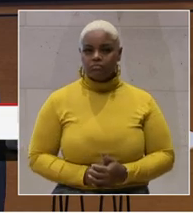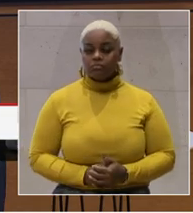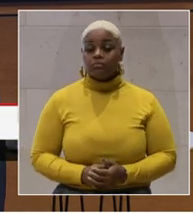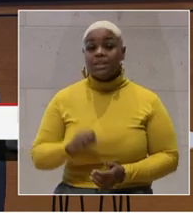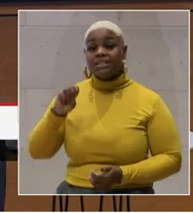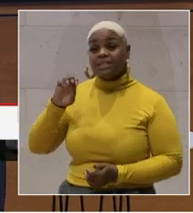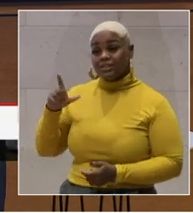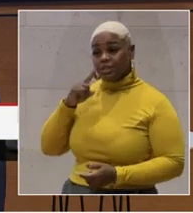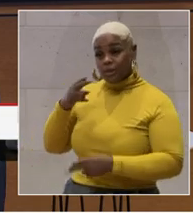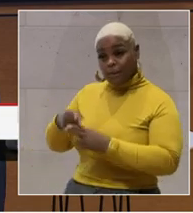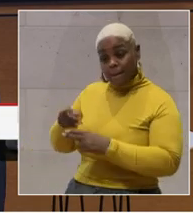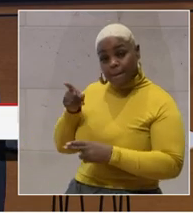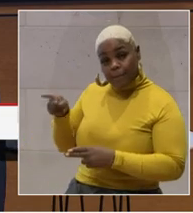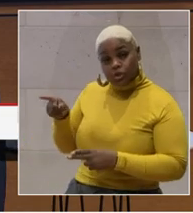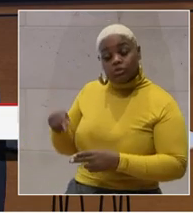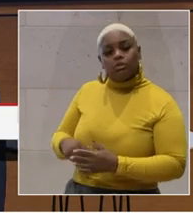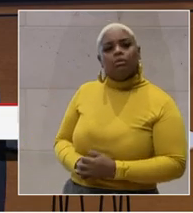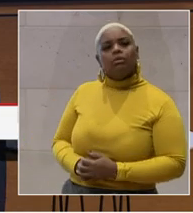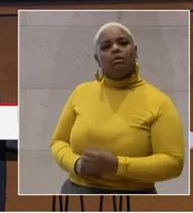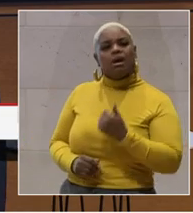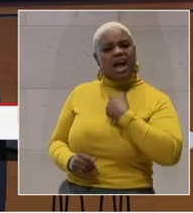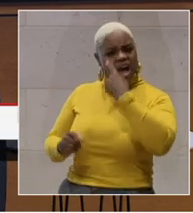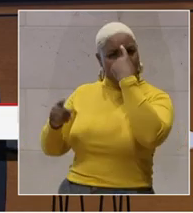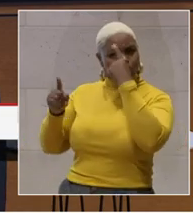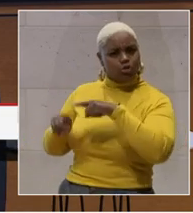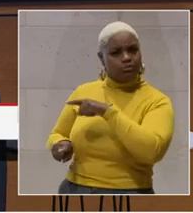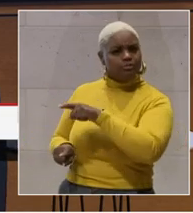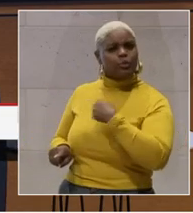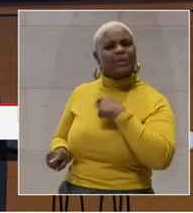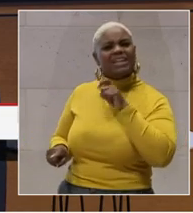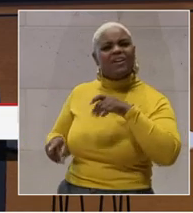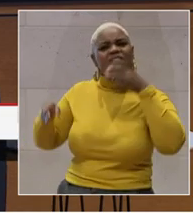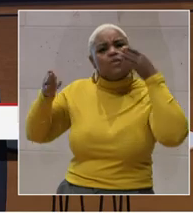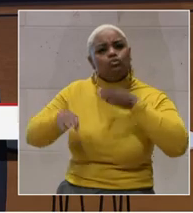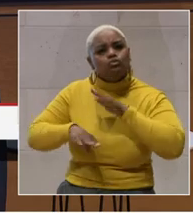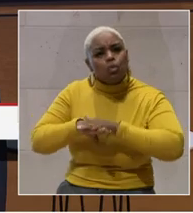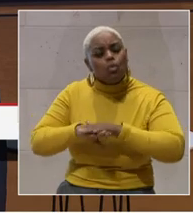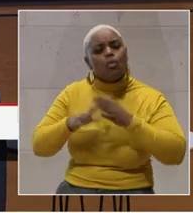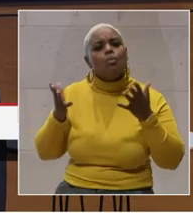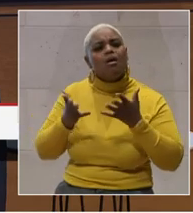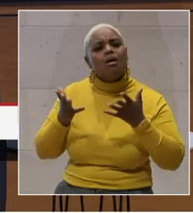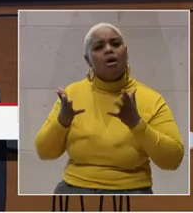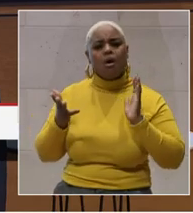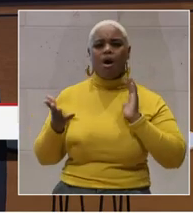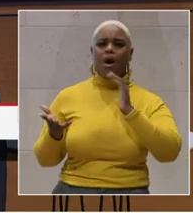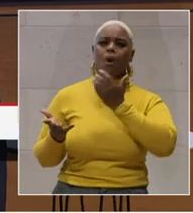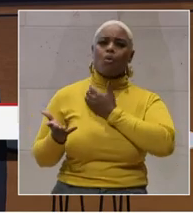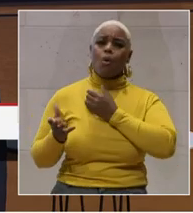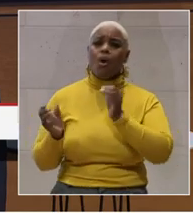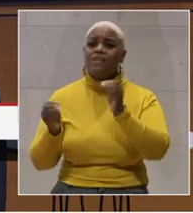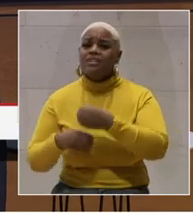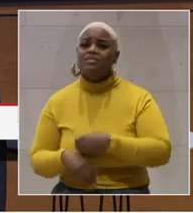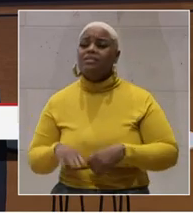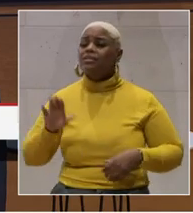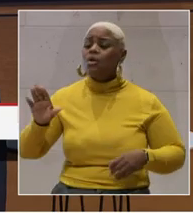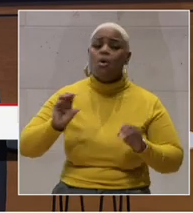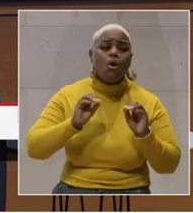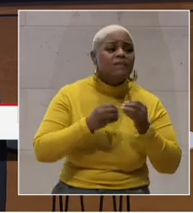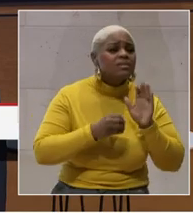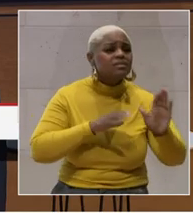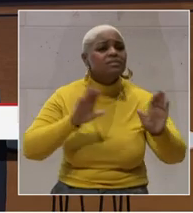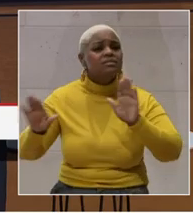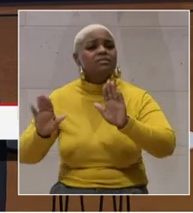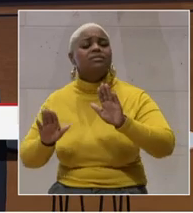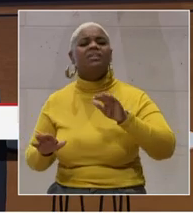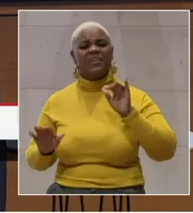we have to be focused, I think, especially for organizations like ours and NLC, and on bipartisan